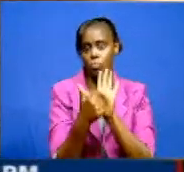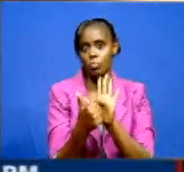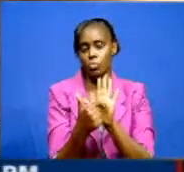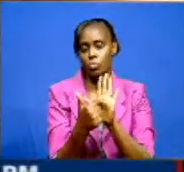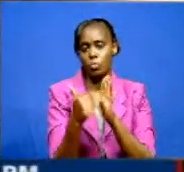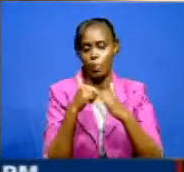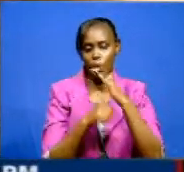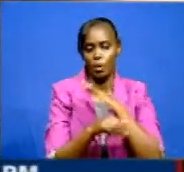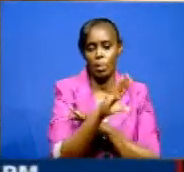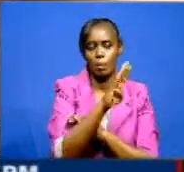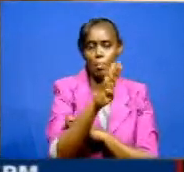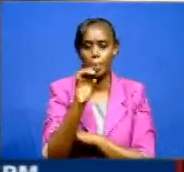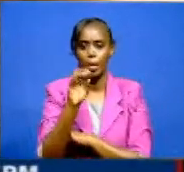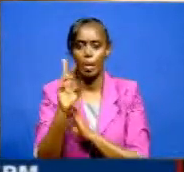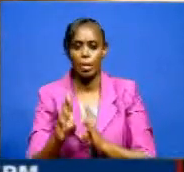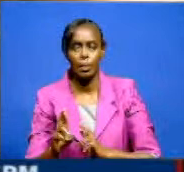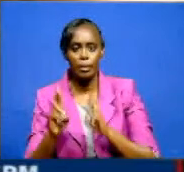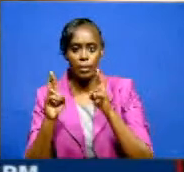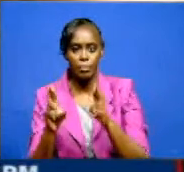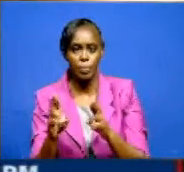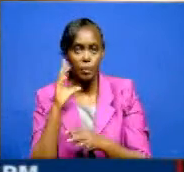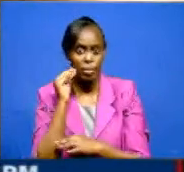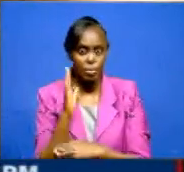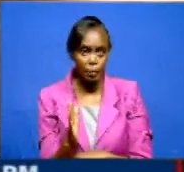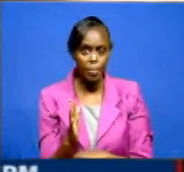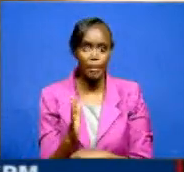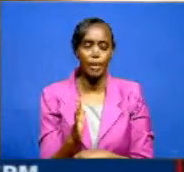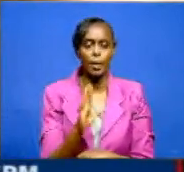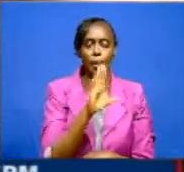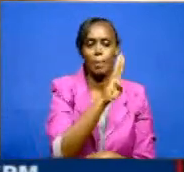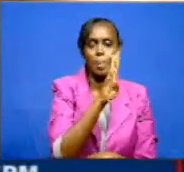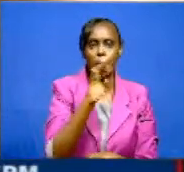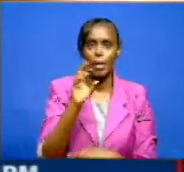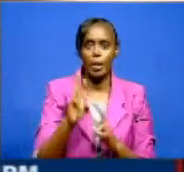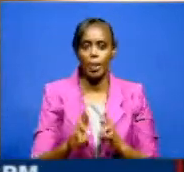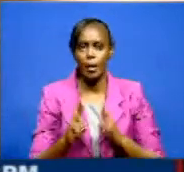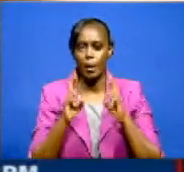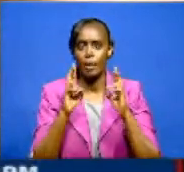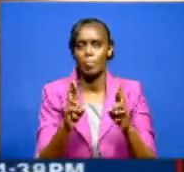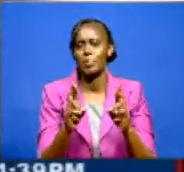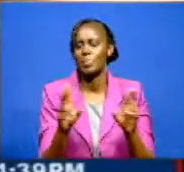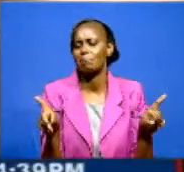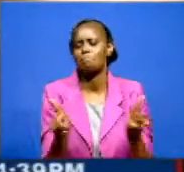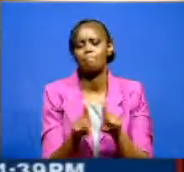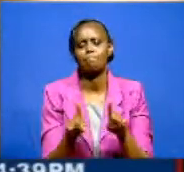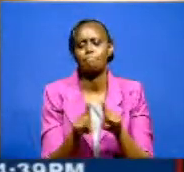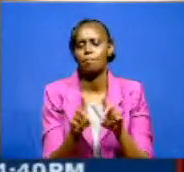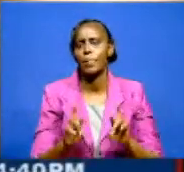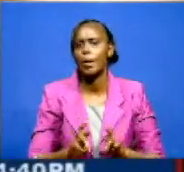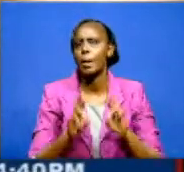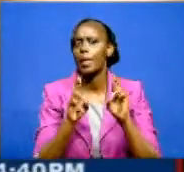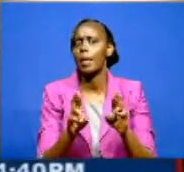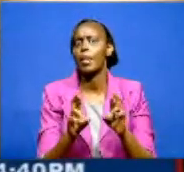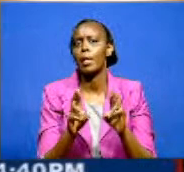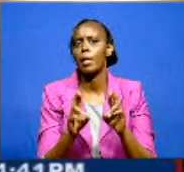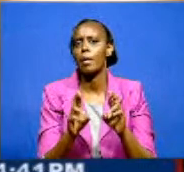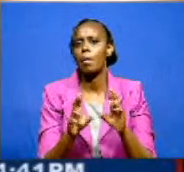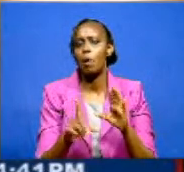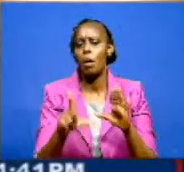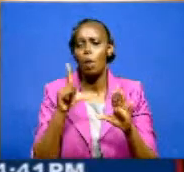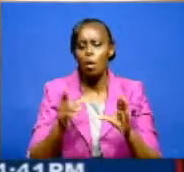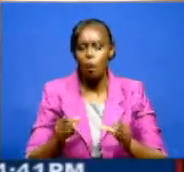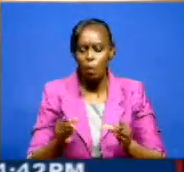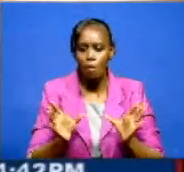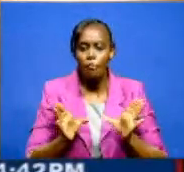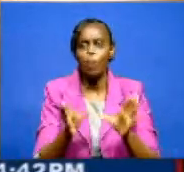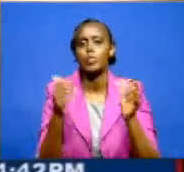BBI report. Mr. Speaker, the BBI report is just a report. It has not gained the force of law. It